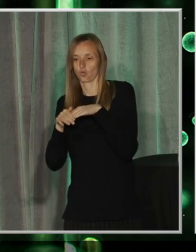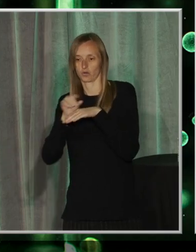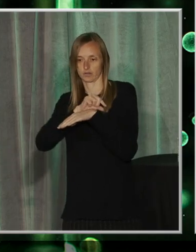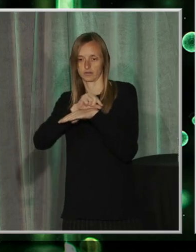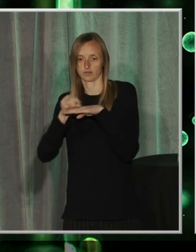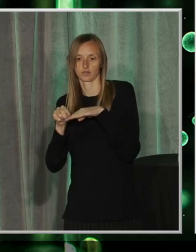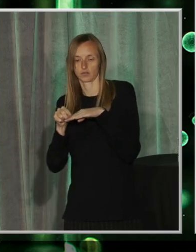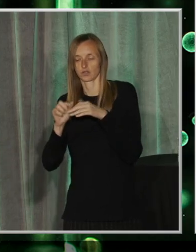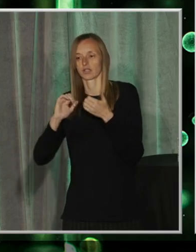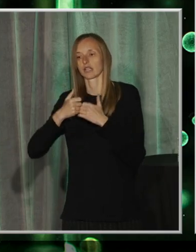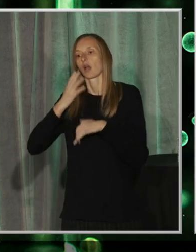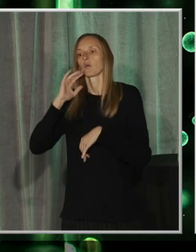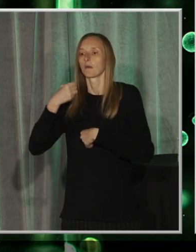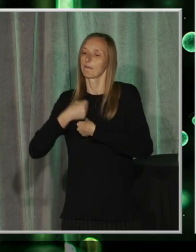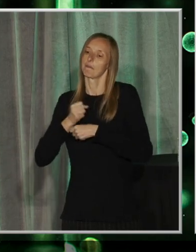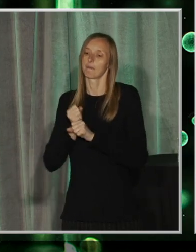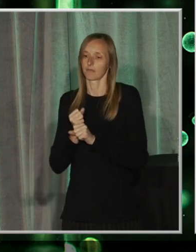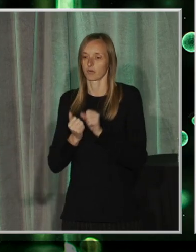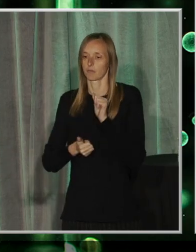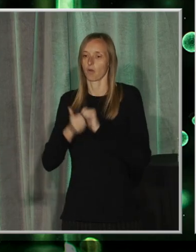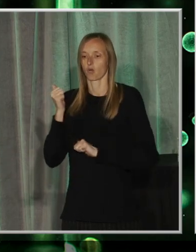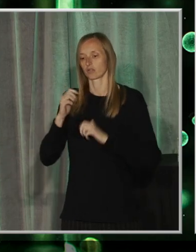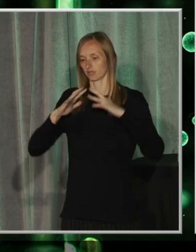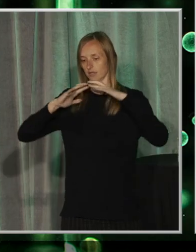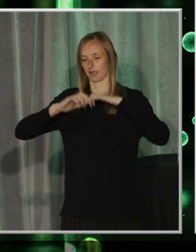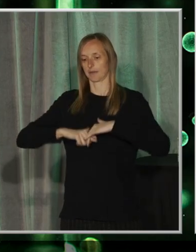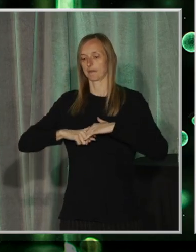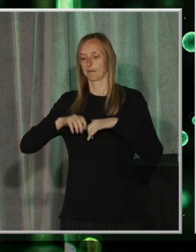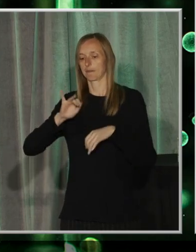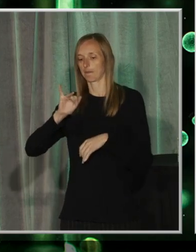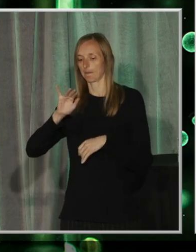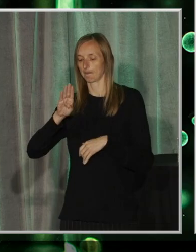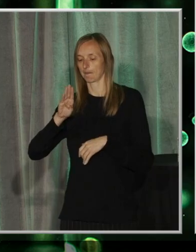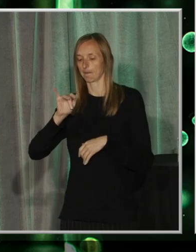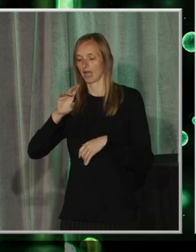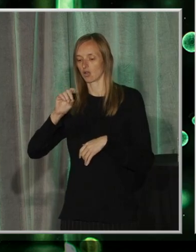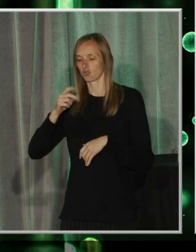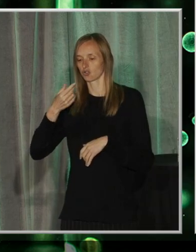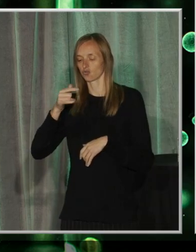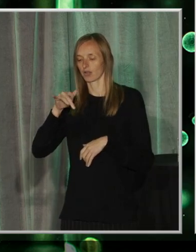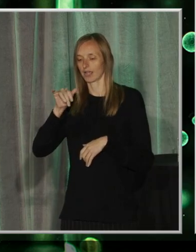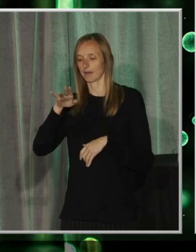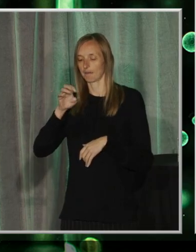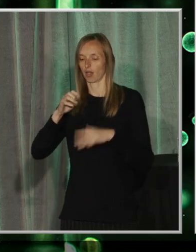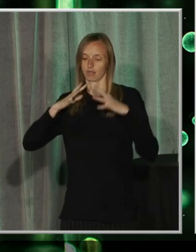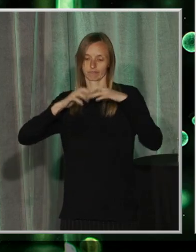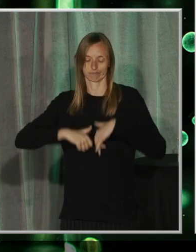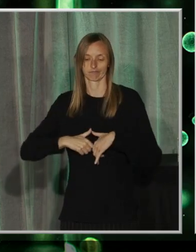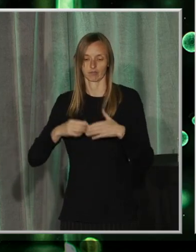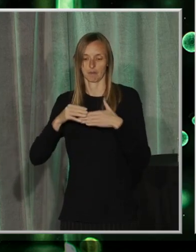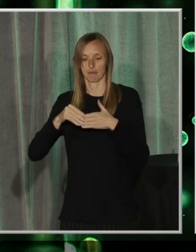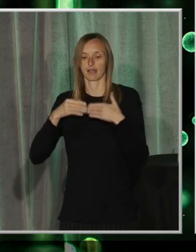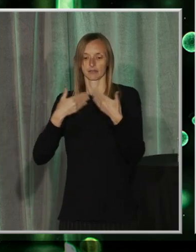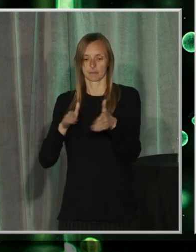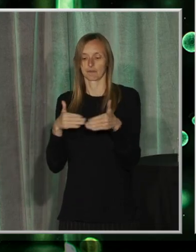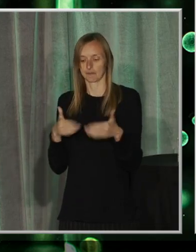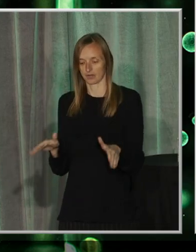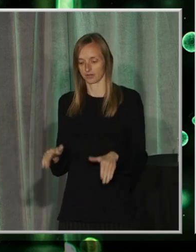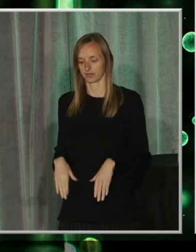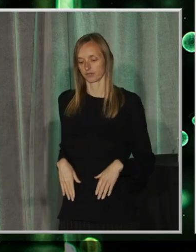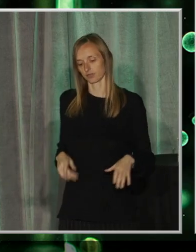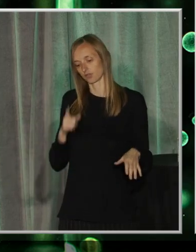how we'll manufacture mainly the biodegradable plastic packages. And then for the residual